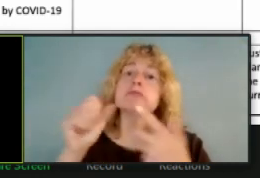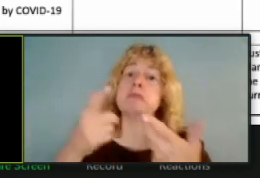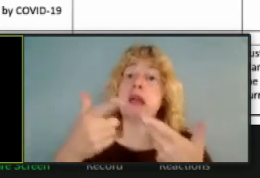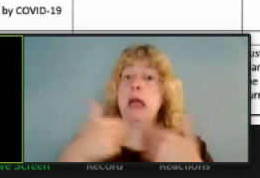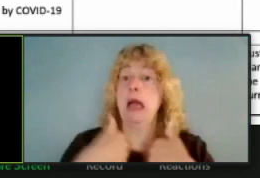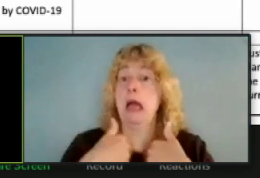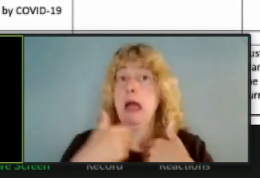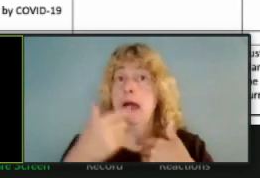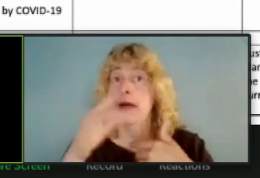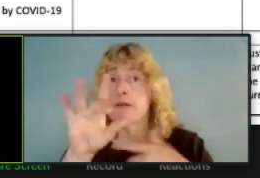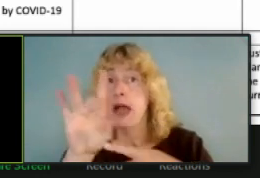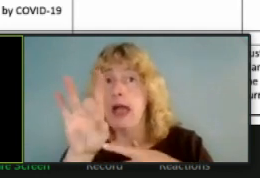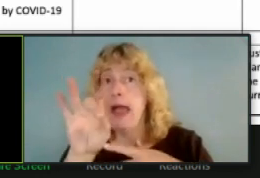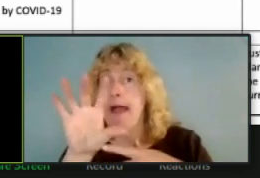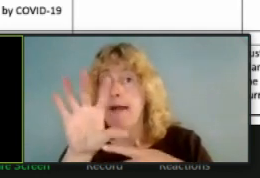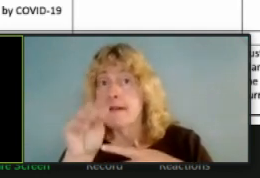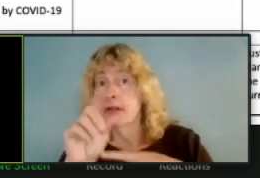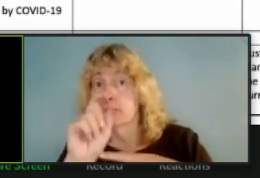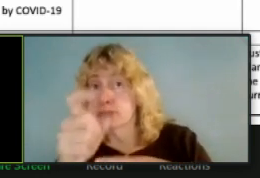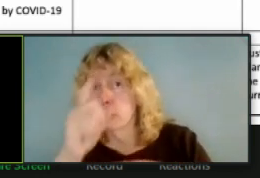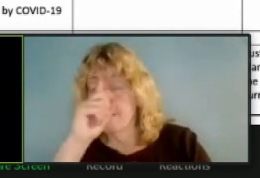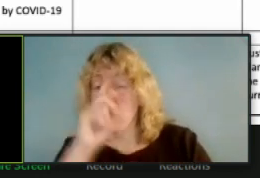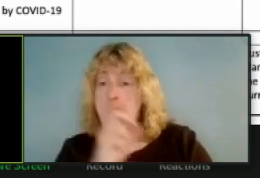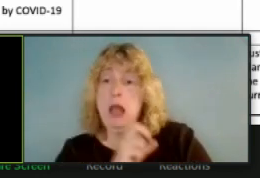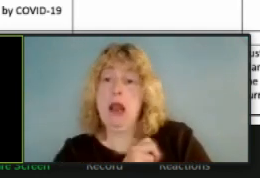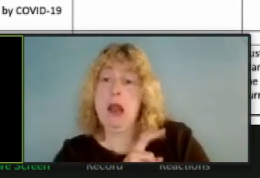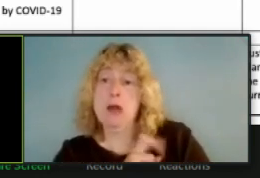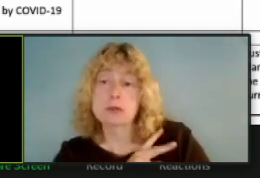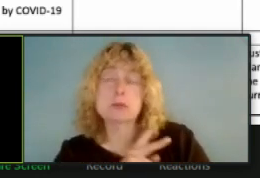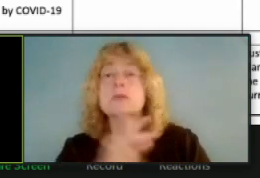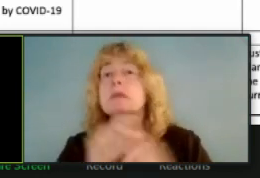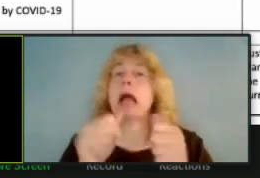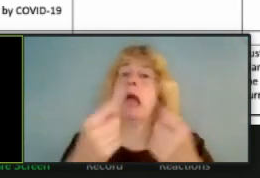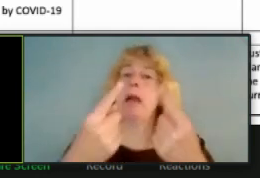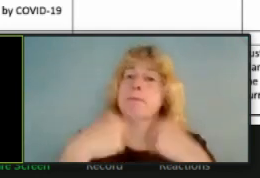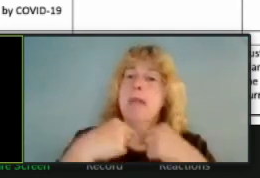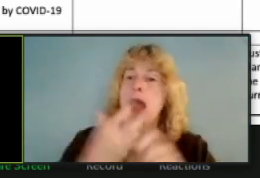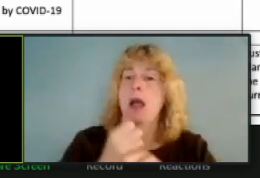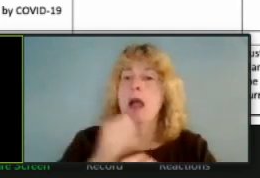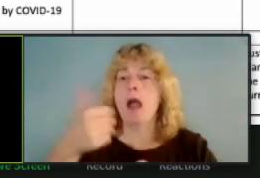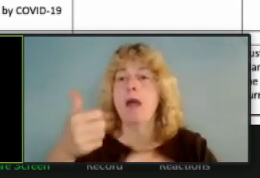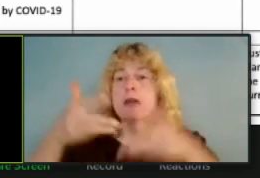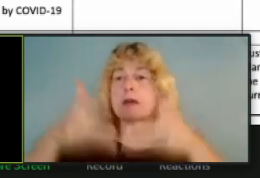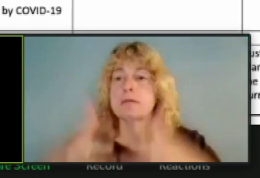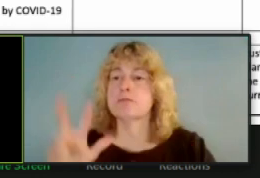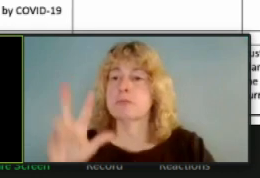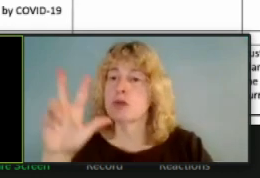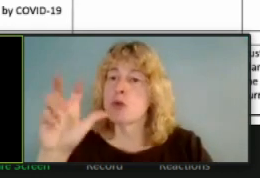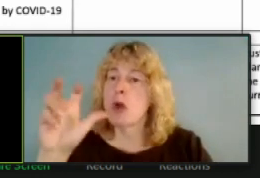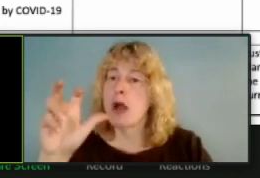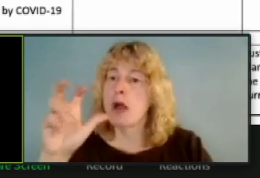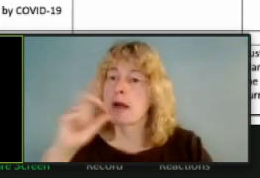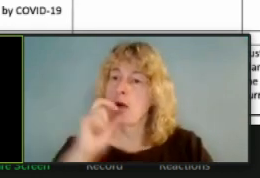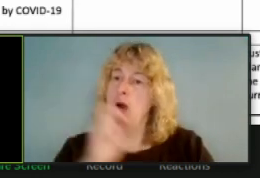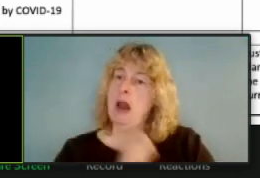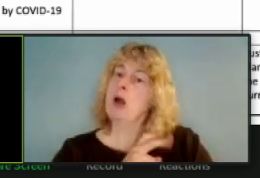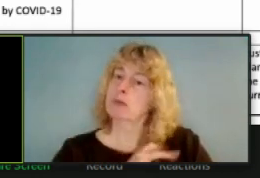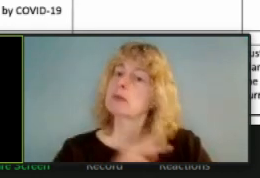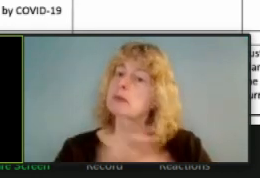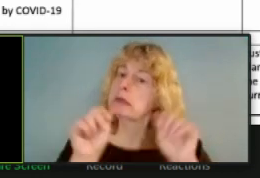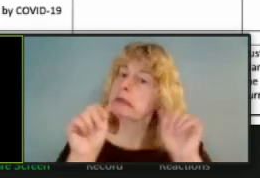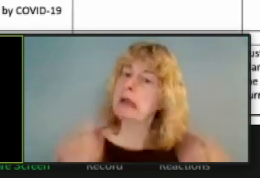towards electric at that time, they can go back and get the remaining $300 towards the electric. So we need them to